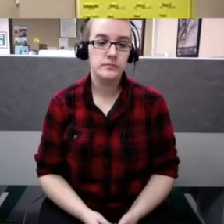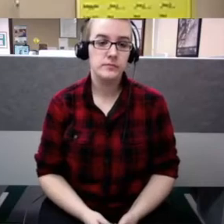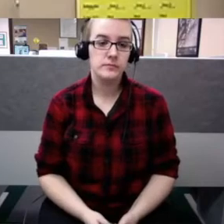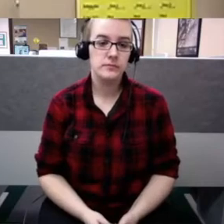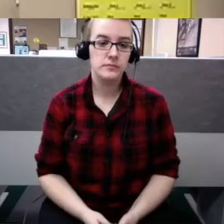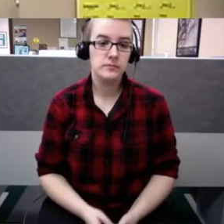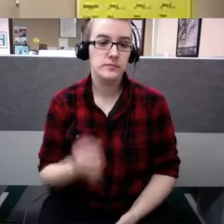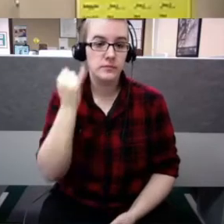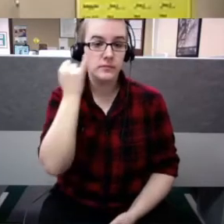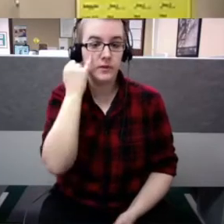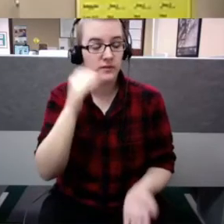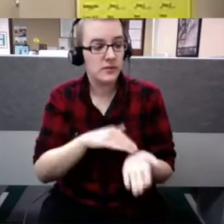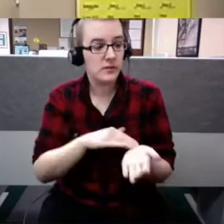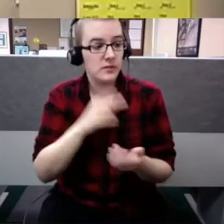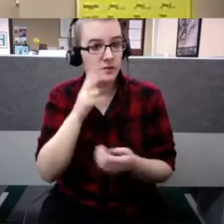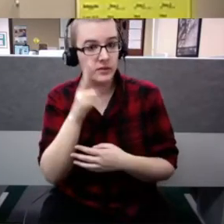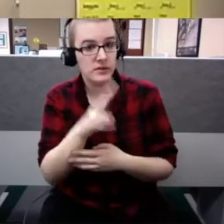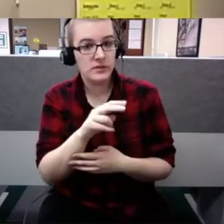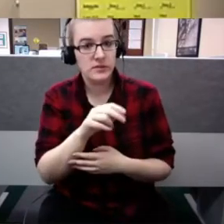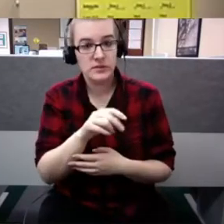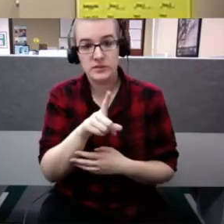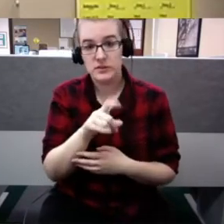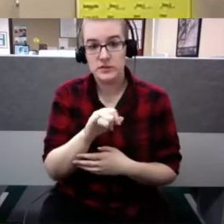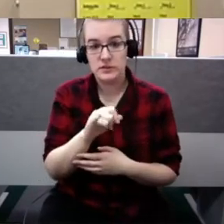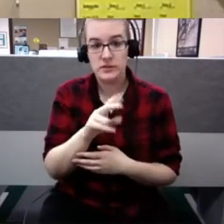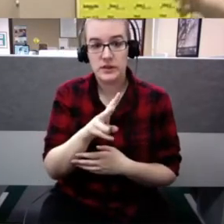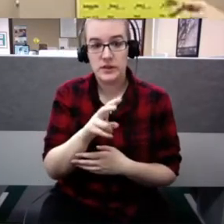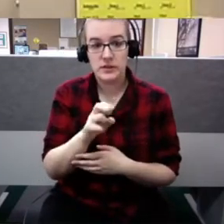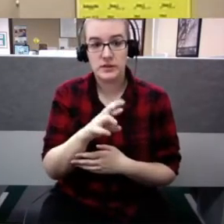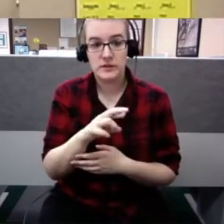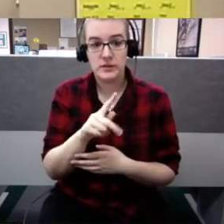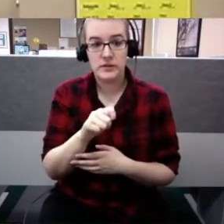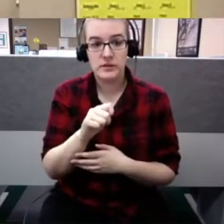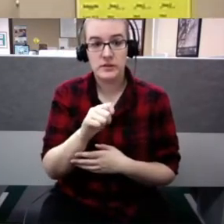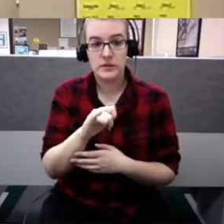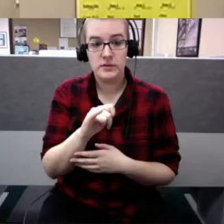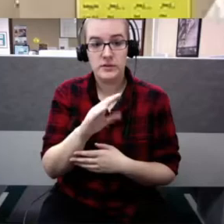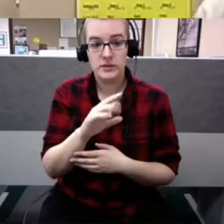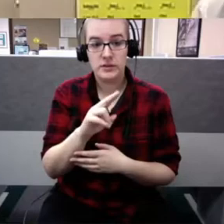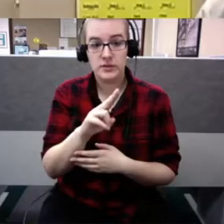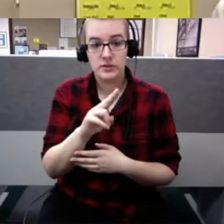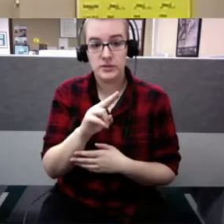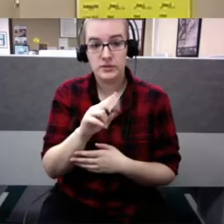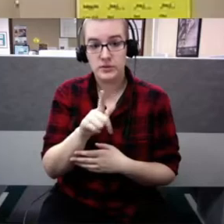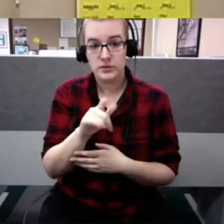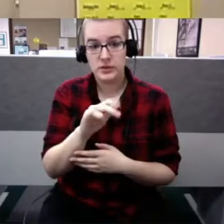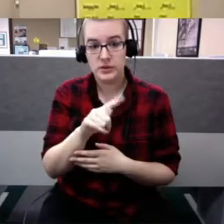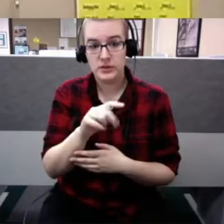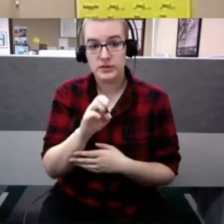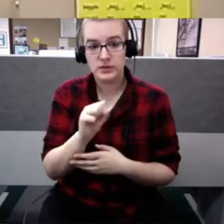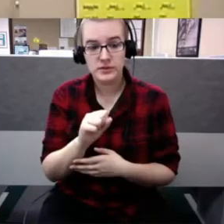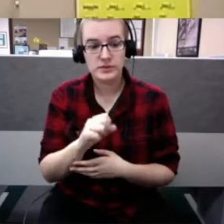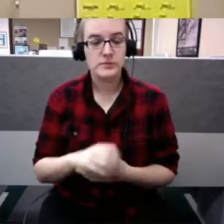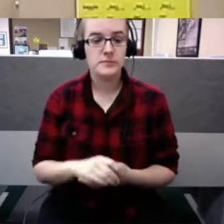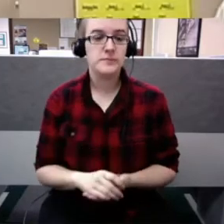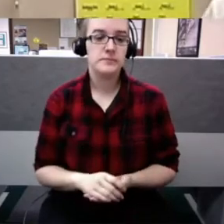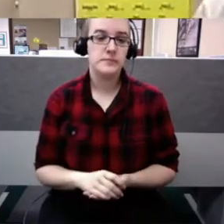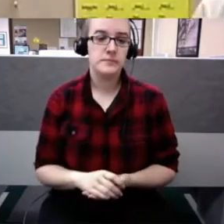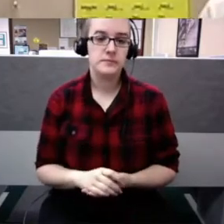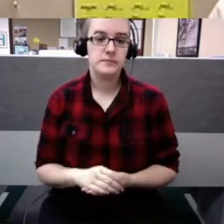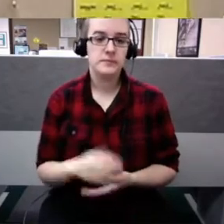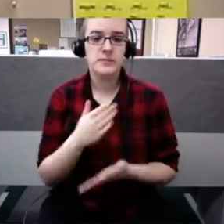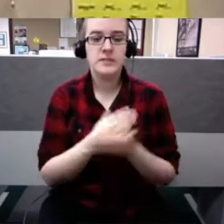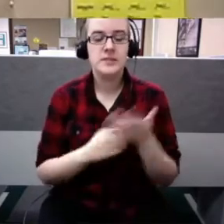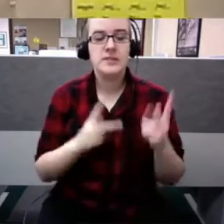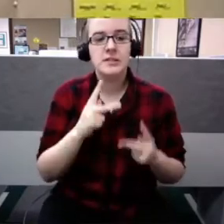If the doctor might see some pockets in the colon called diverticulitis, some patients are very concerned about their privacy